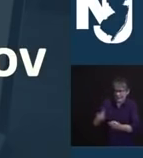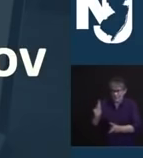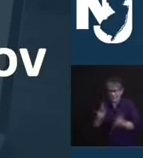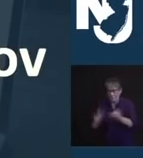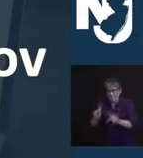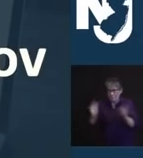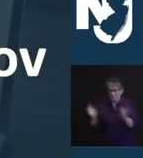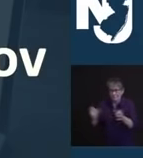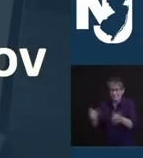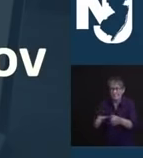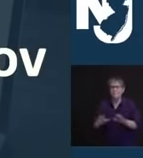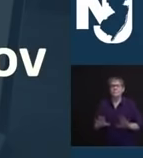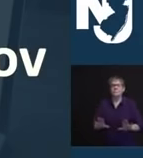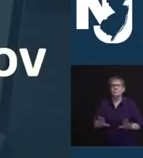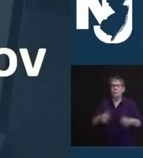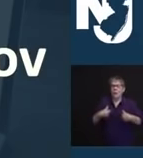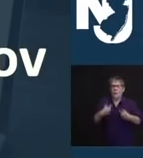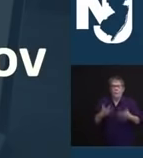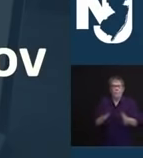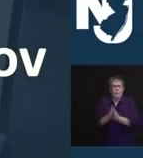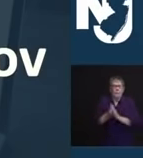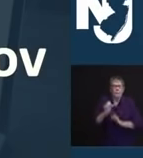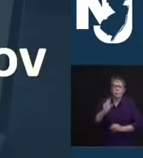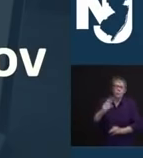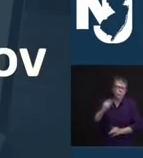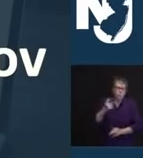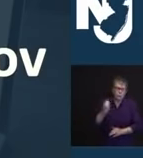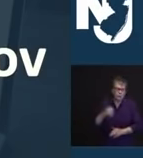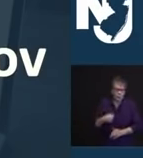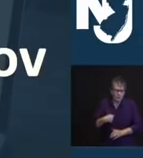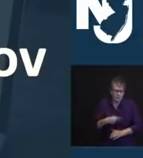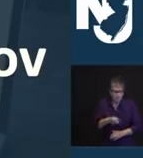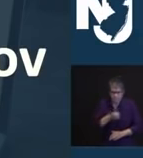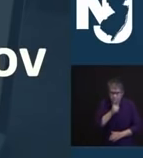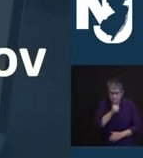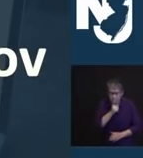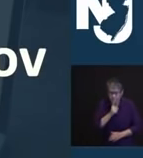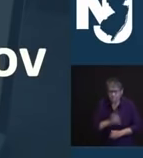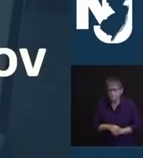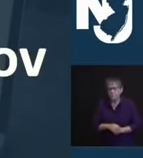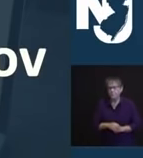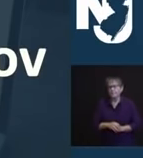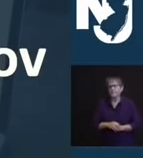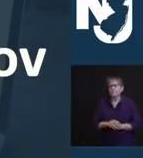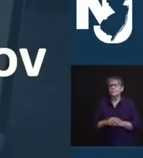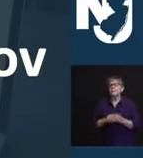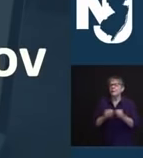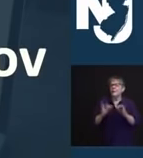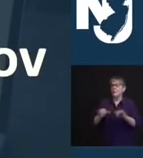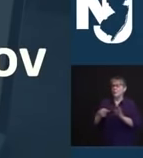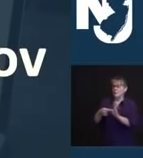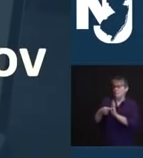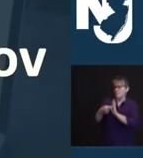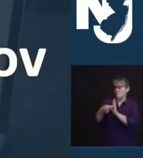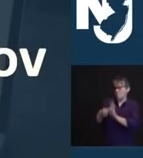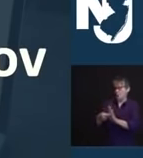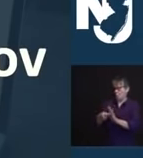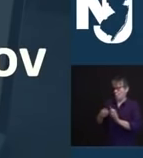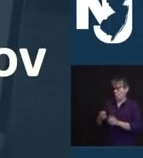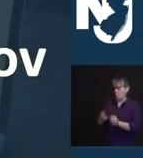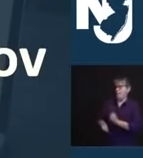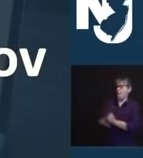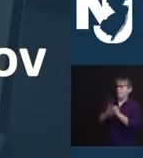the model will take this into account and be updated, hopefully for the better. Next time you're on with Tiny Tim, please spread the word